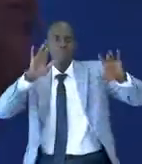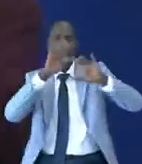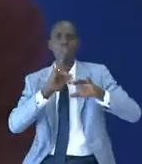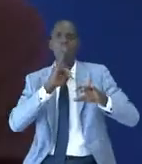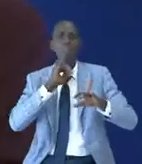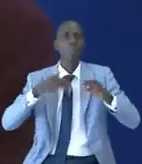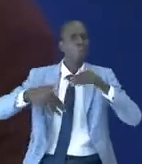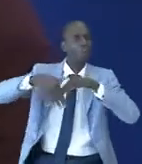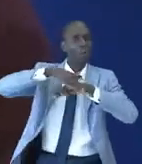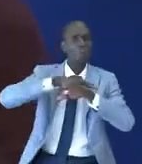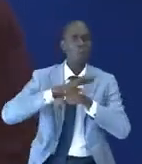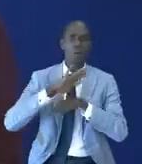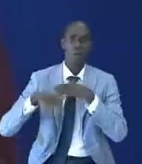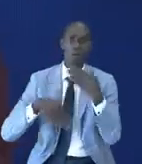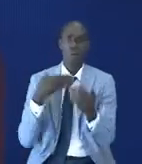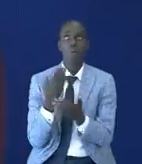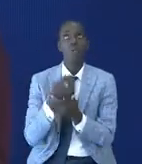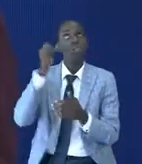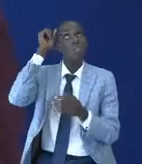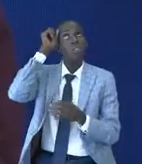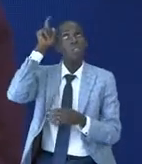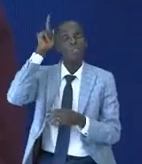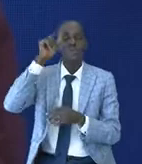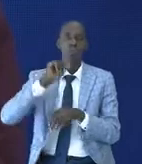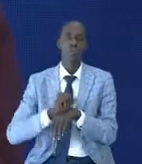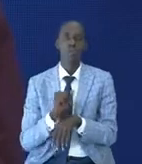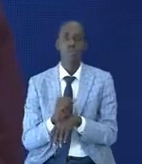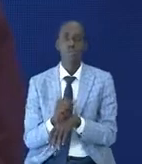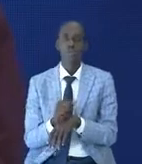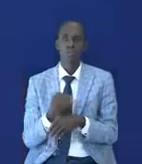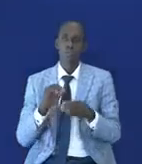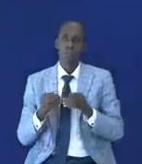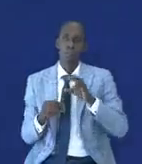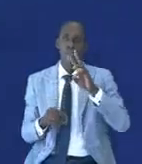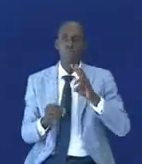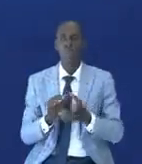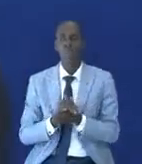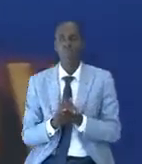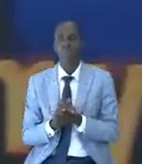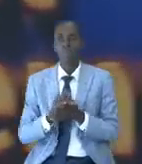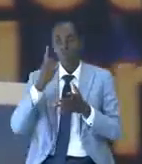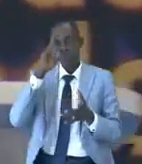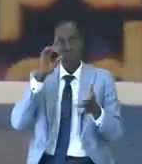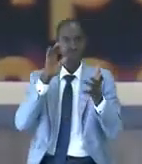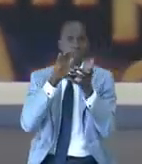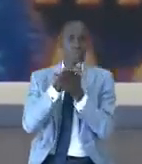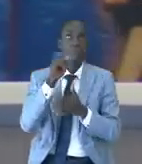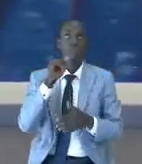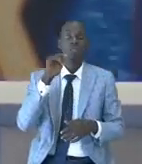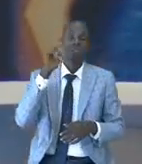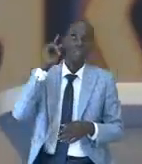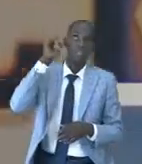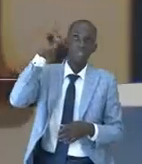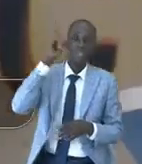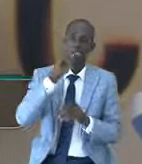works. Believe is goodness. Number six, believe is gifts in you.